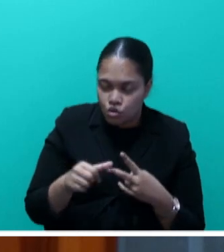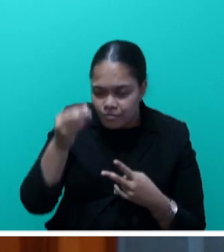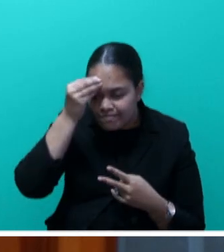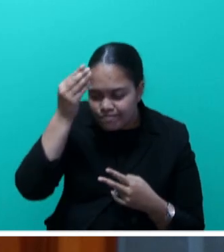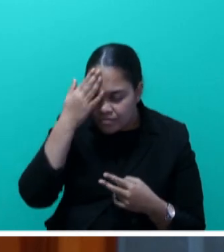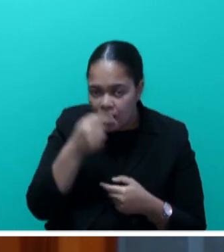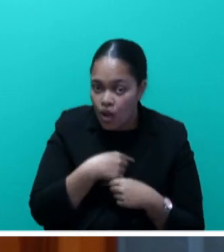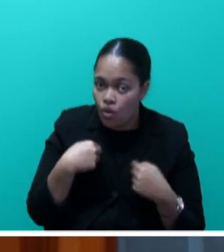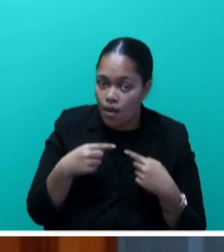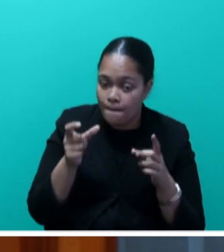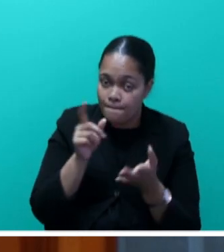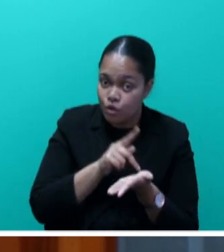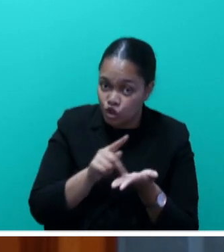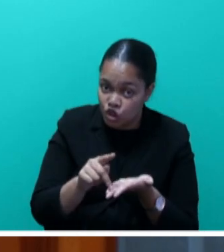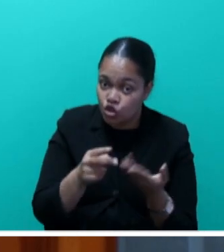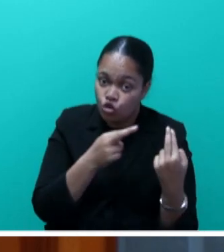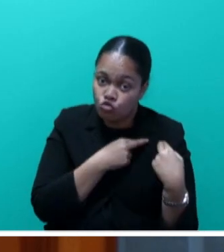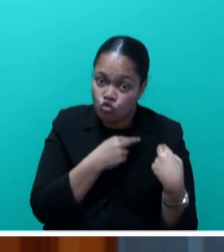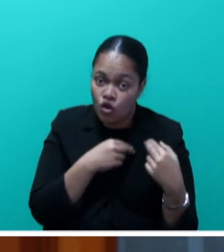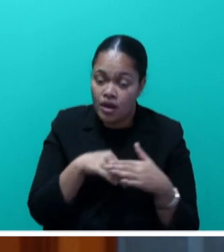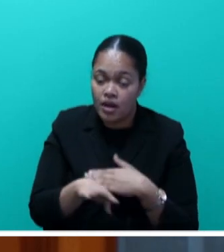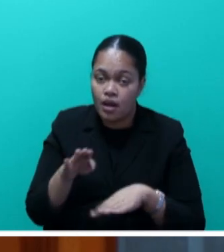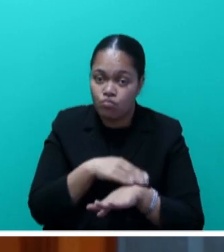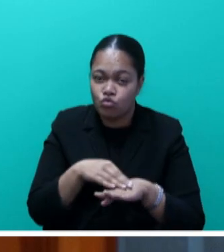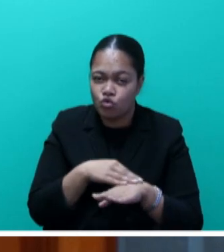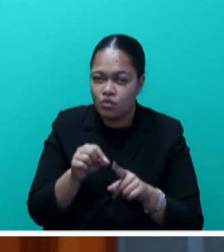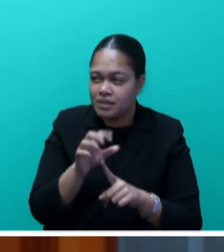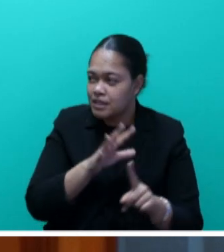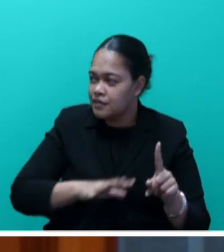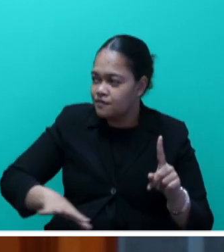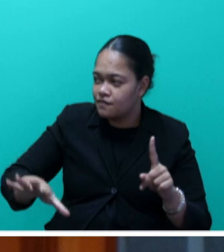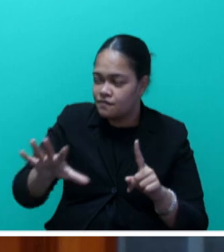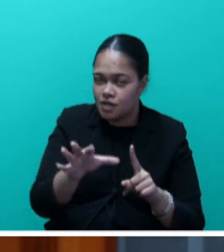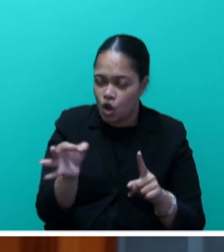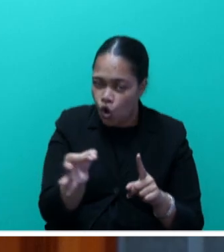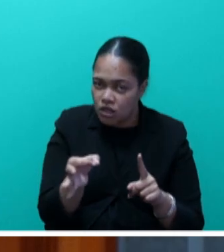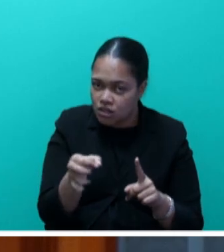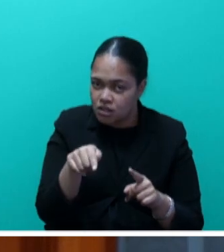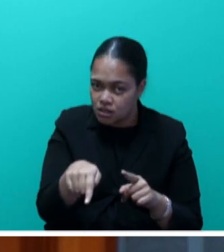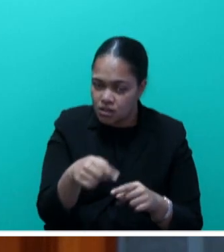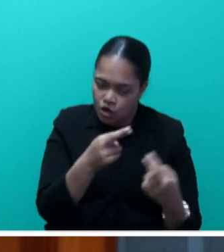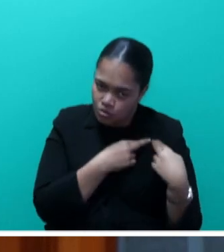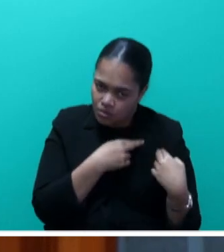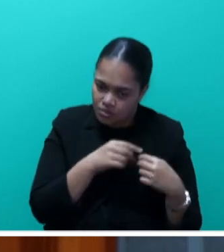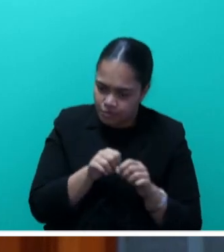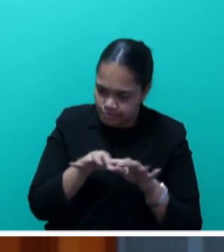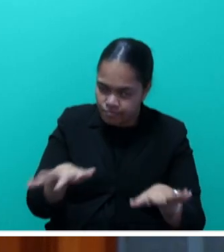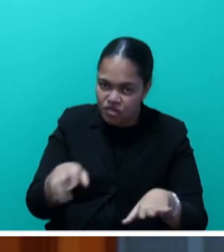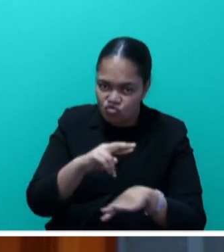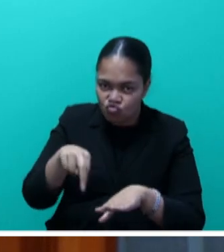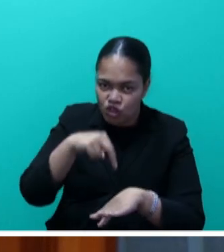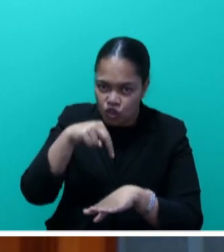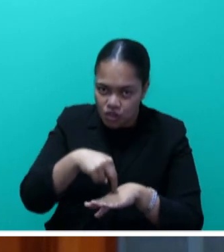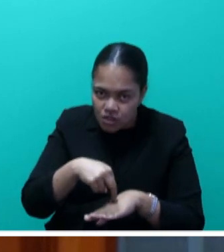our position and role within the Blue Pacific continent and our responsibility to the region. The